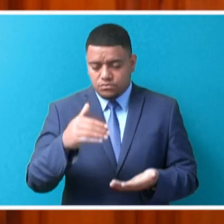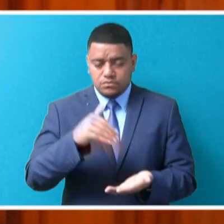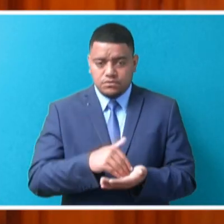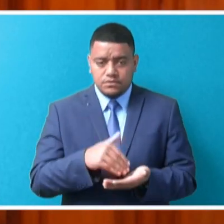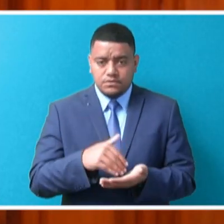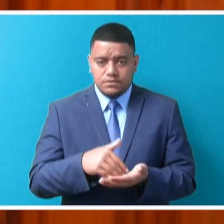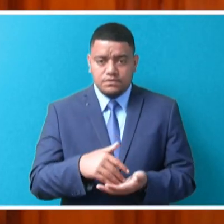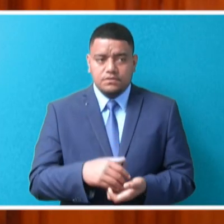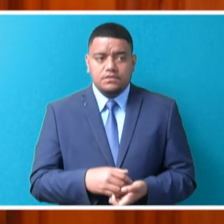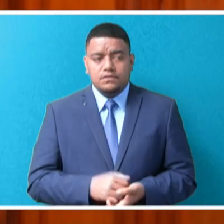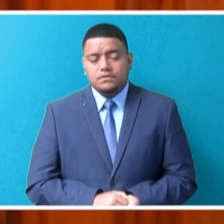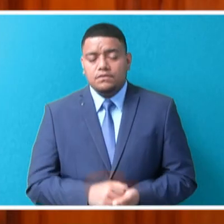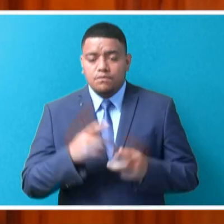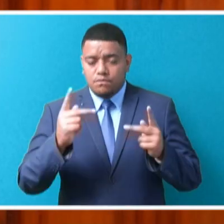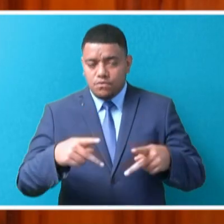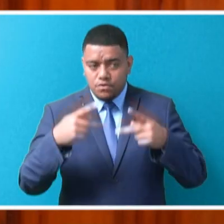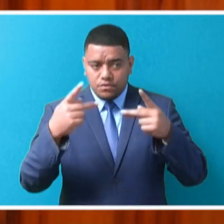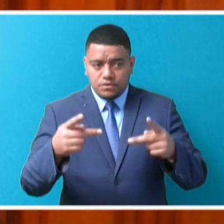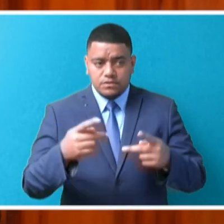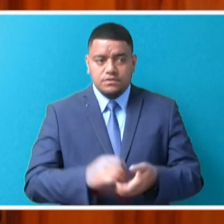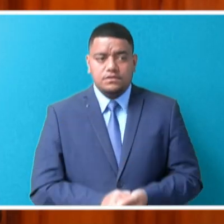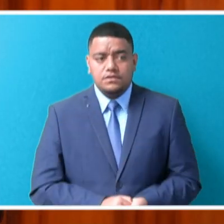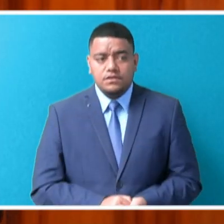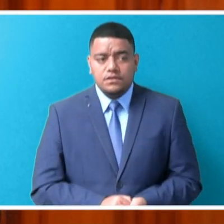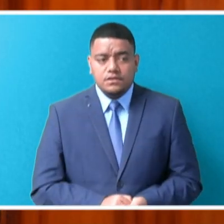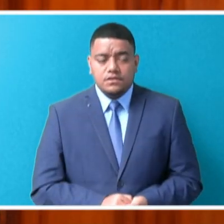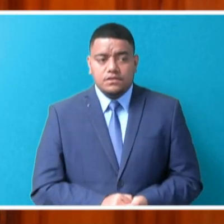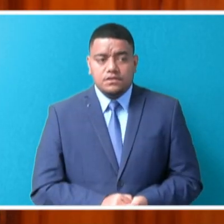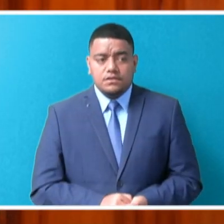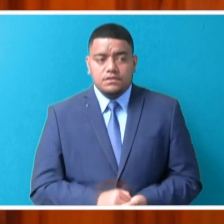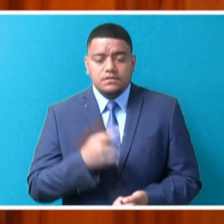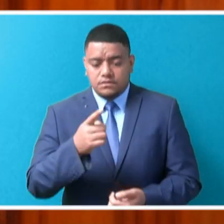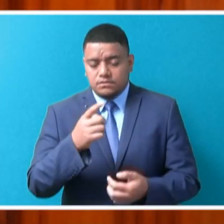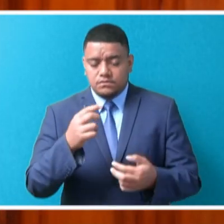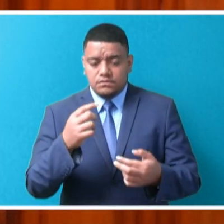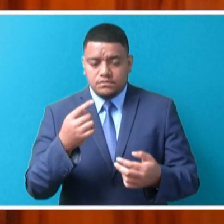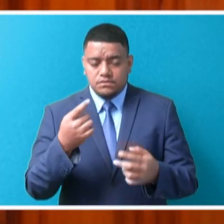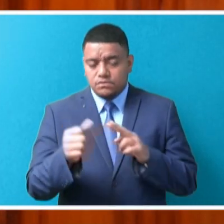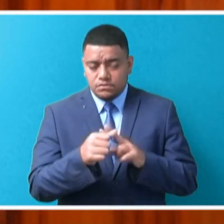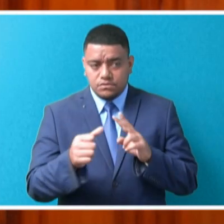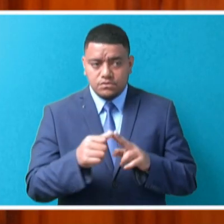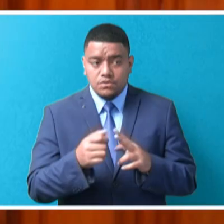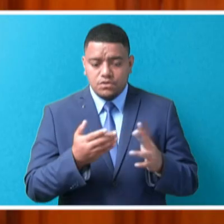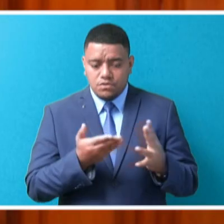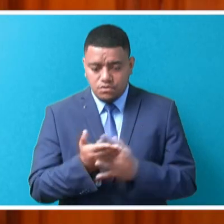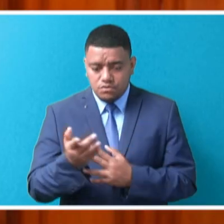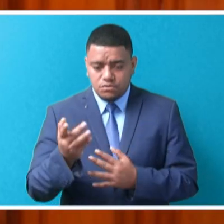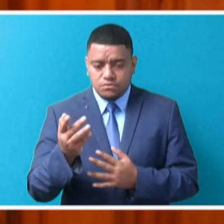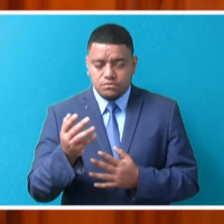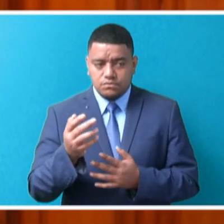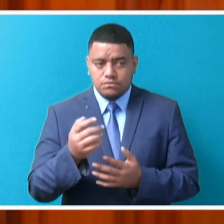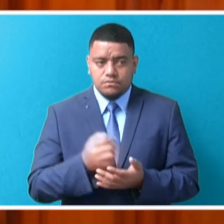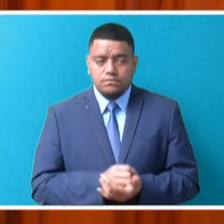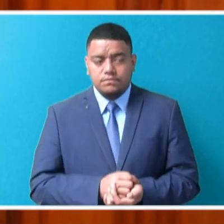of sectorial progress. Customary land ownership structures are respected and strengthened through transparent royalty